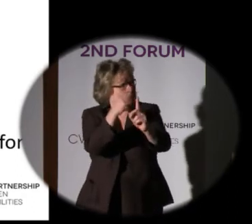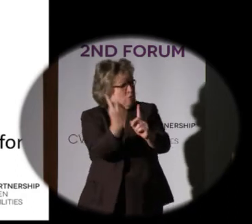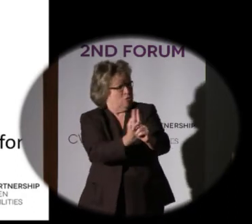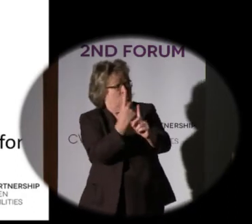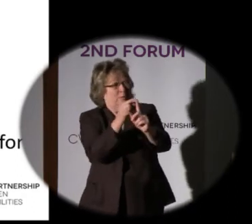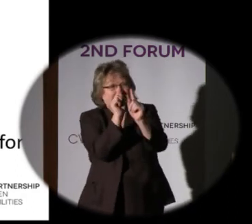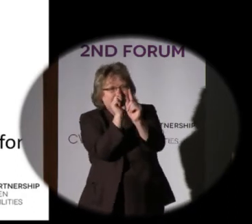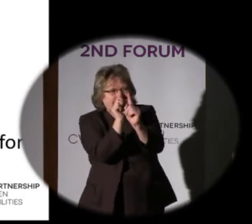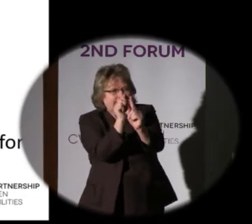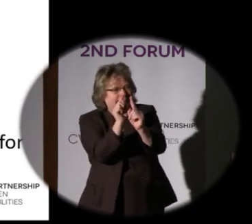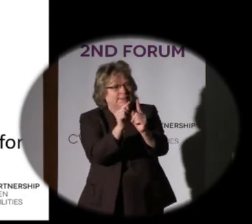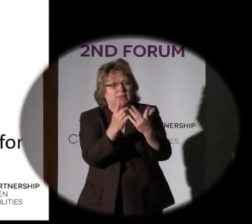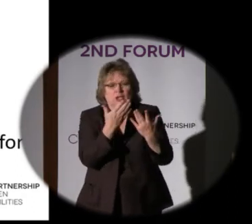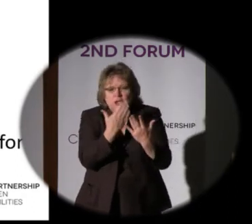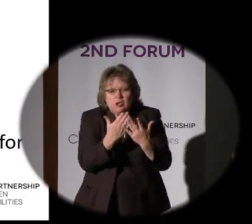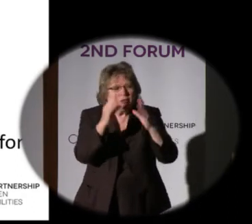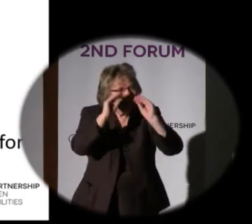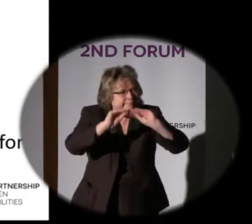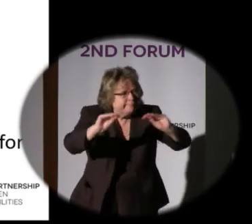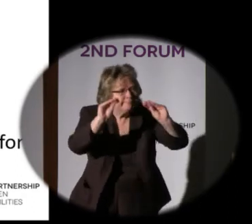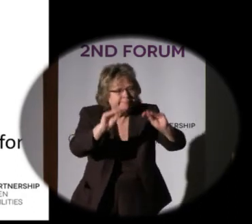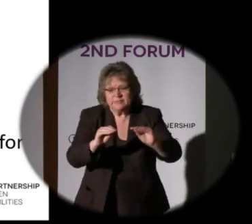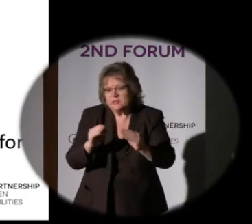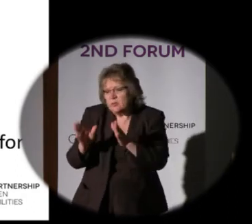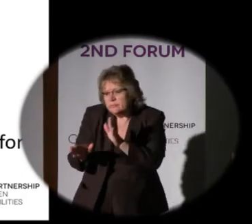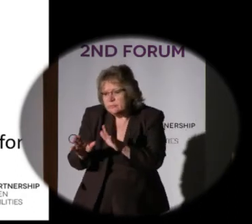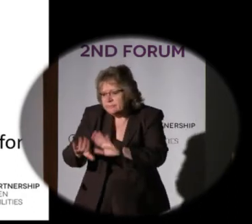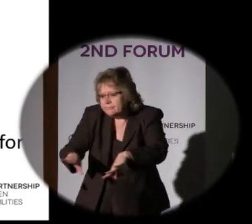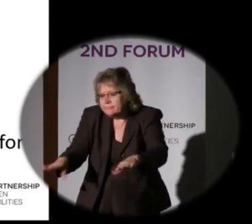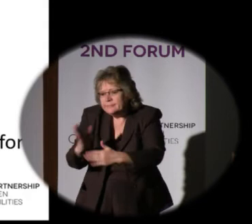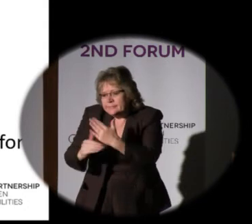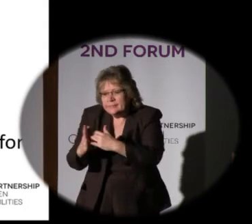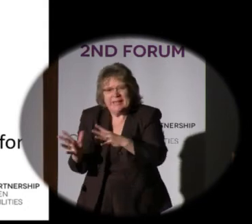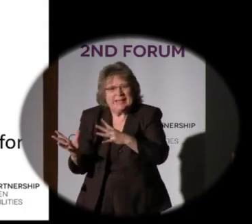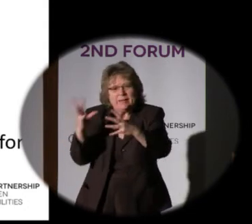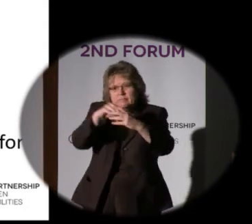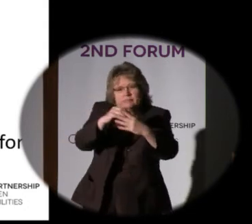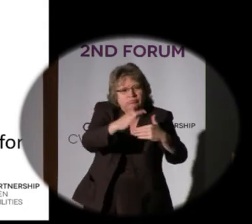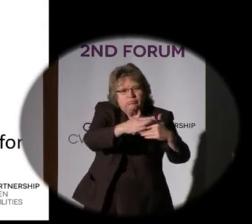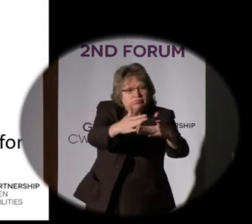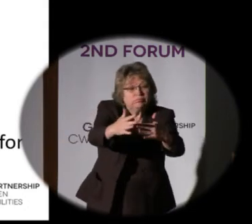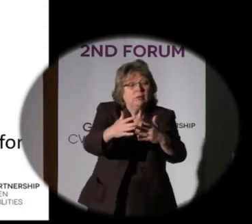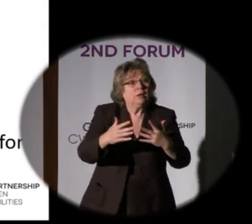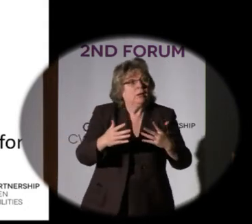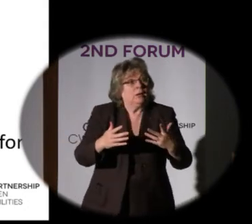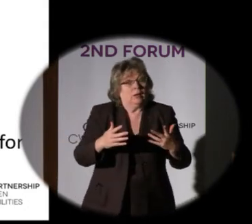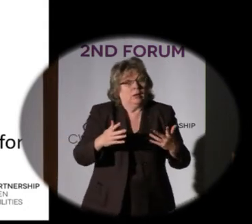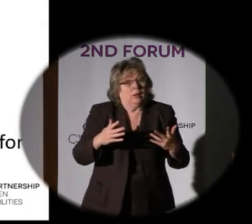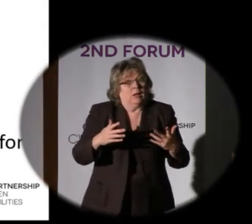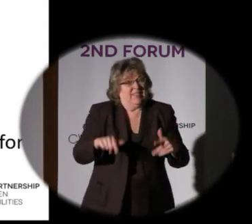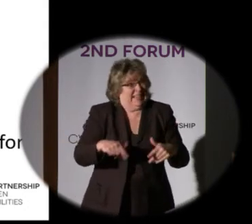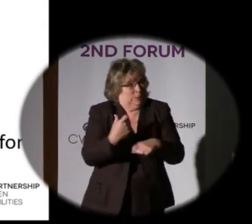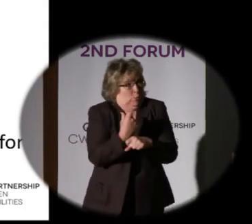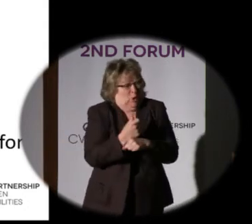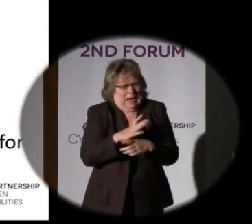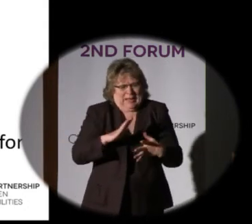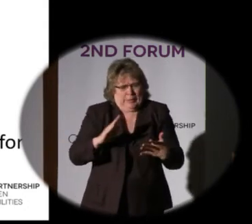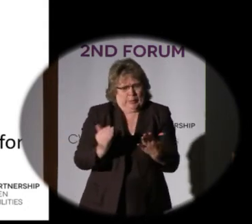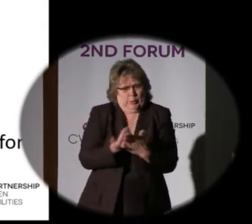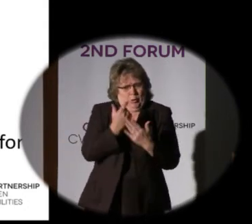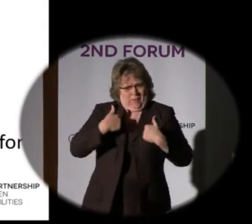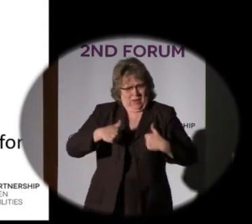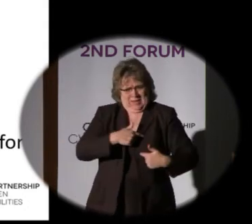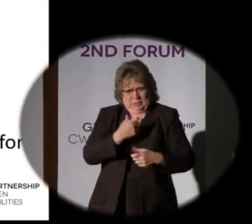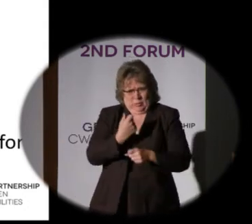knowledge learning network for the implementation and the sharing of good practice going forward. This has been established. It's just now a matter of